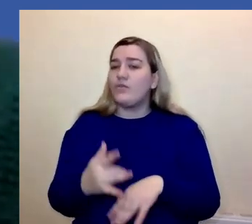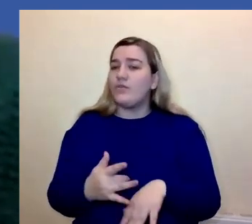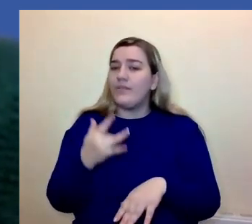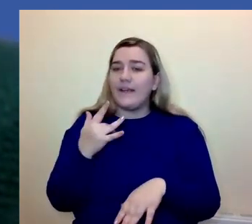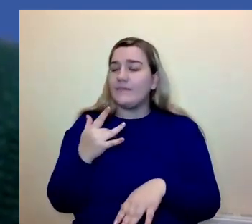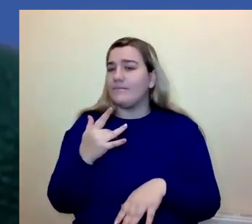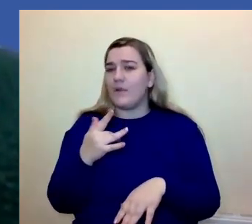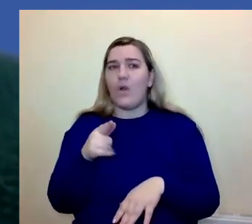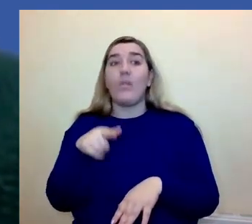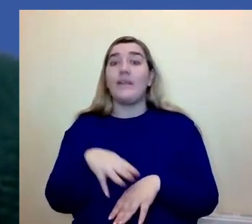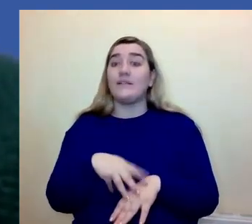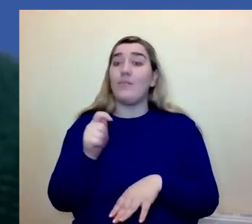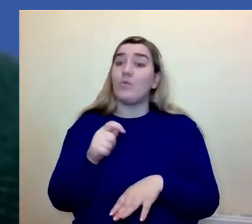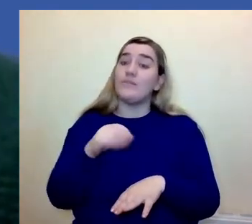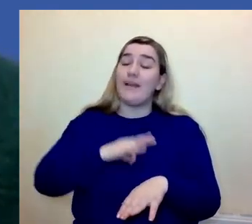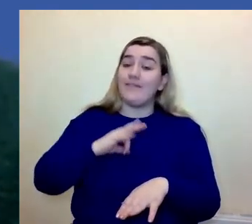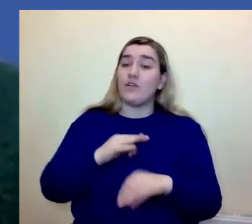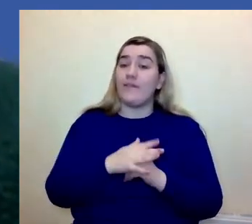useful in the training?